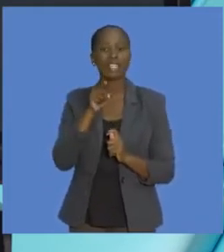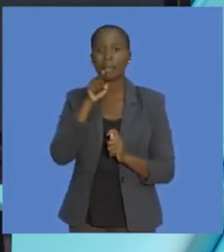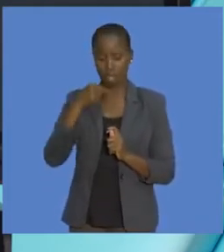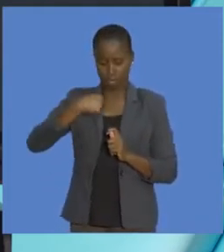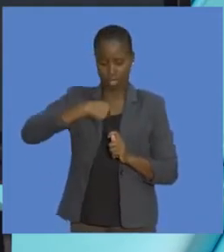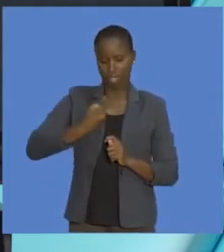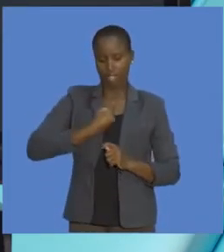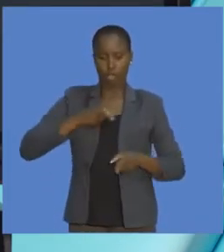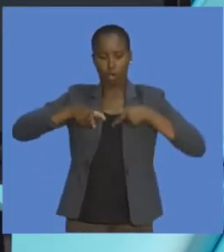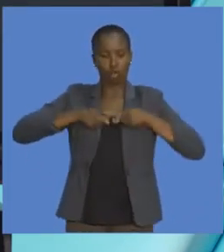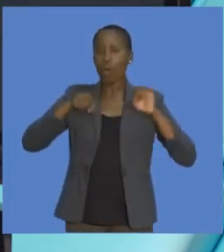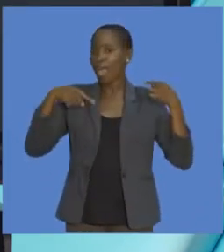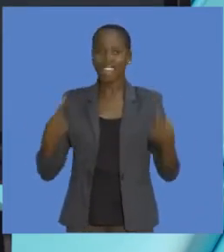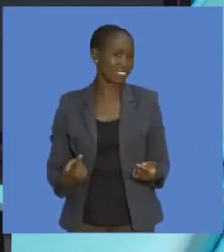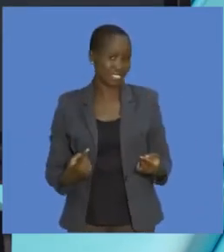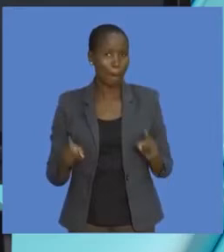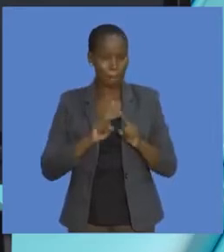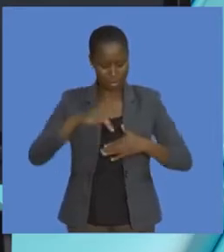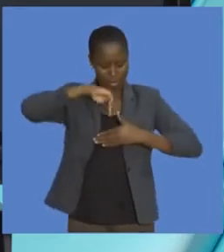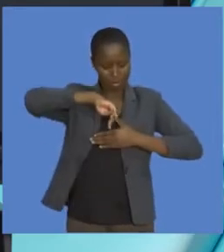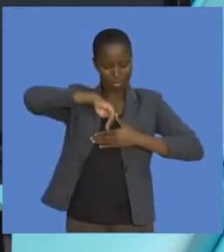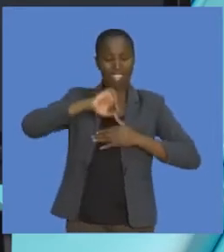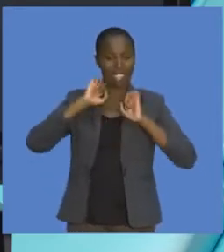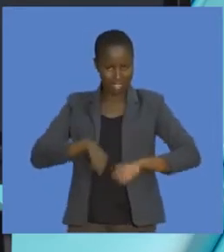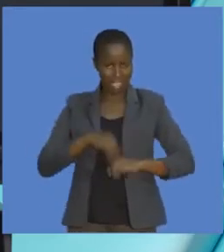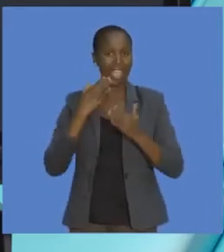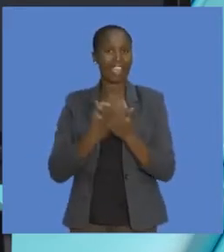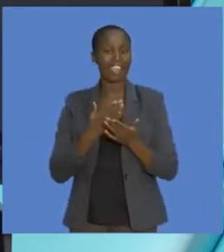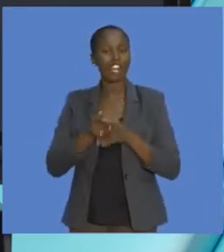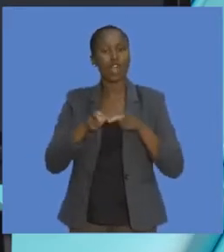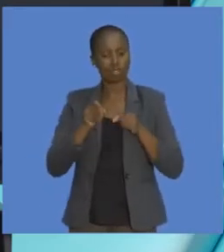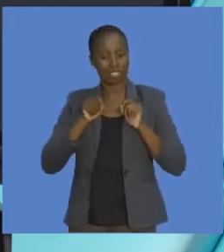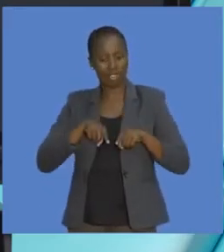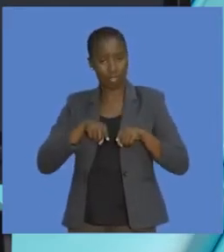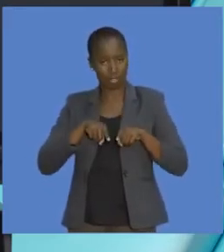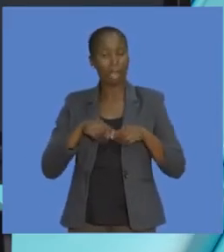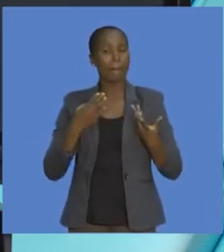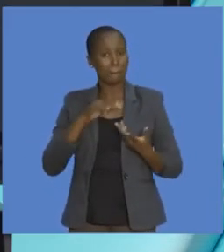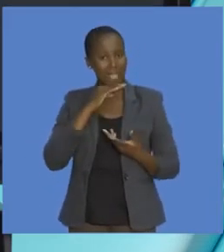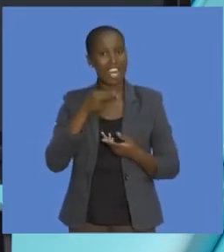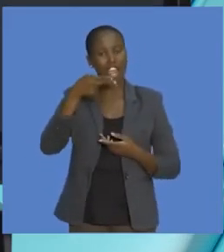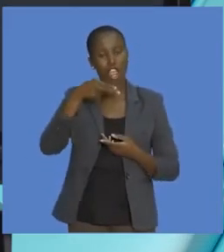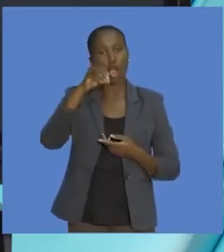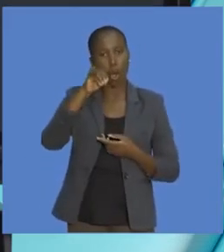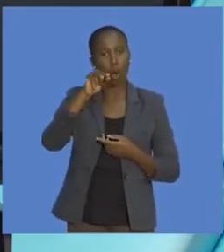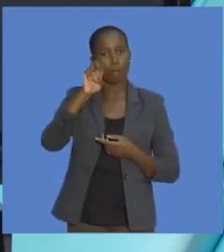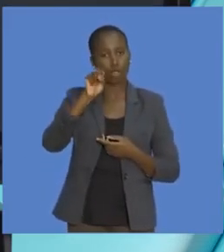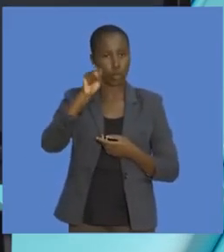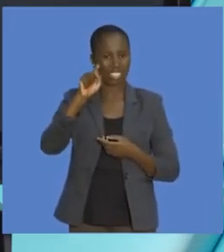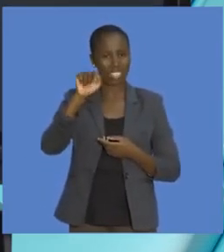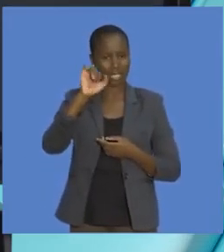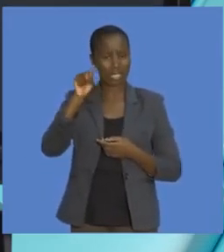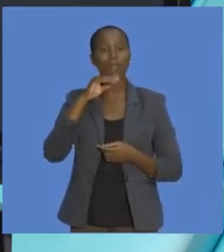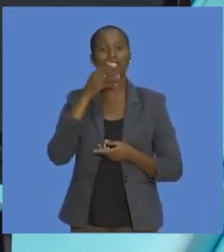control over them. And so that's the amazing part of how the system of homeostasis is. So you might have a